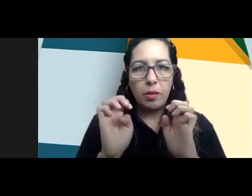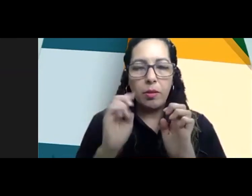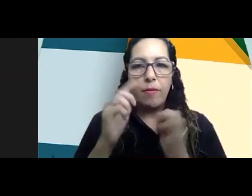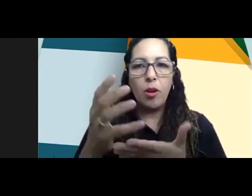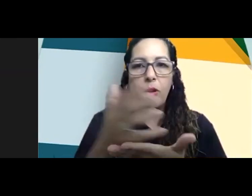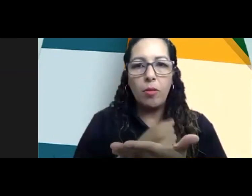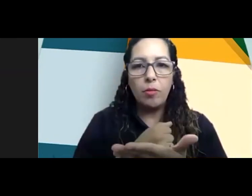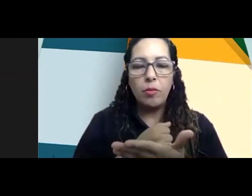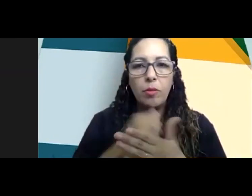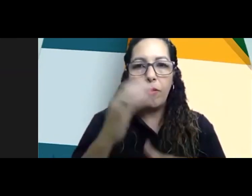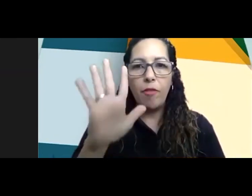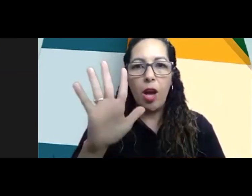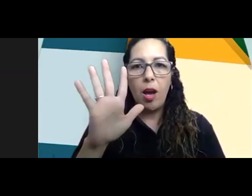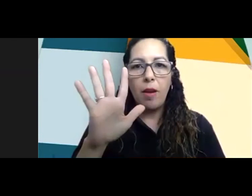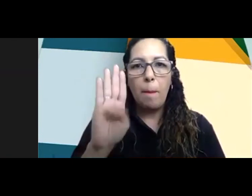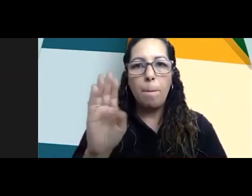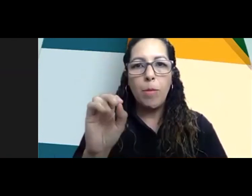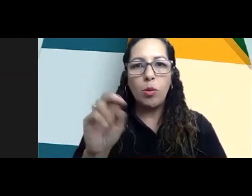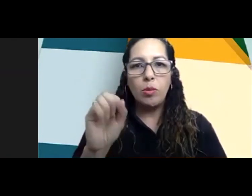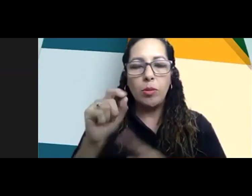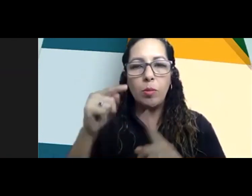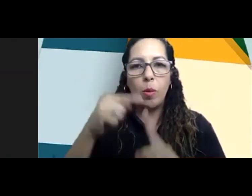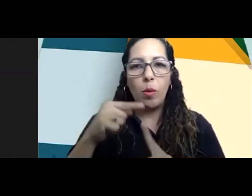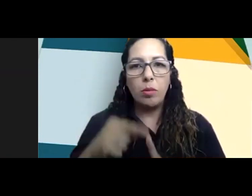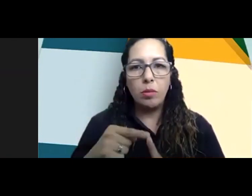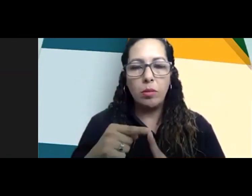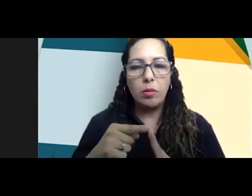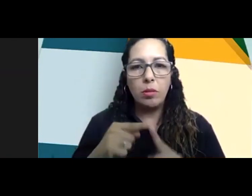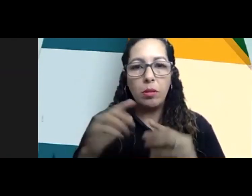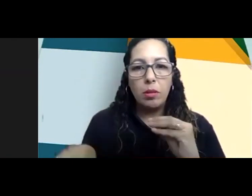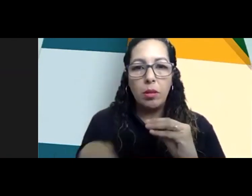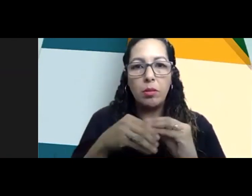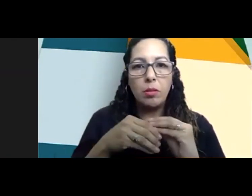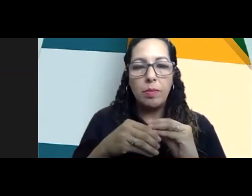5 bonus points. In addition, the